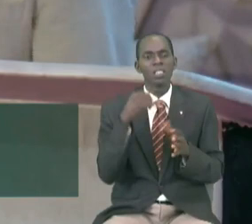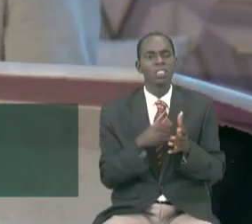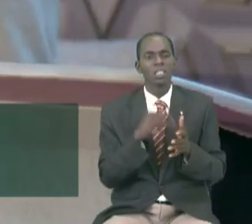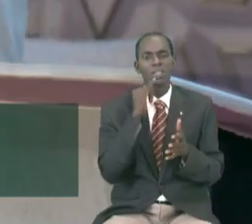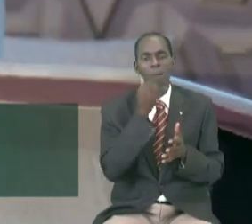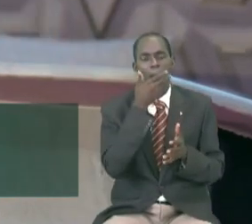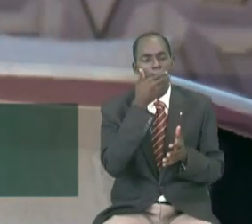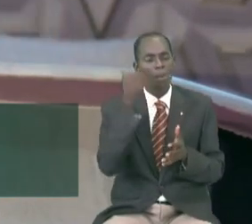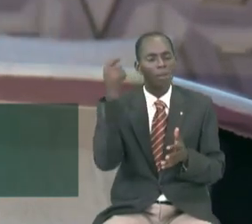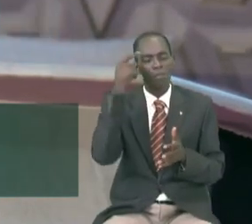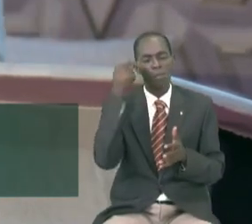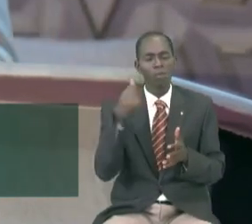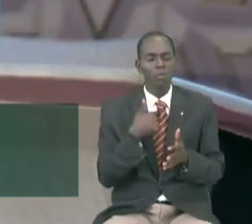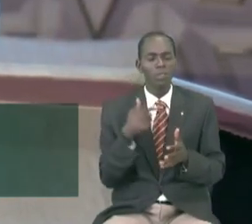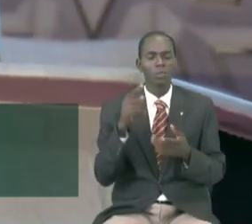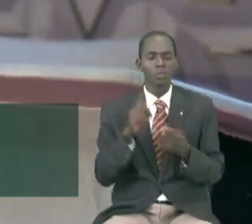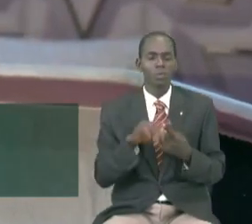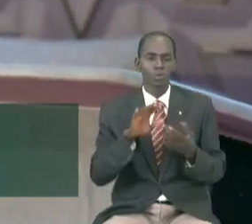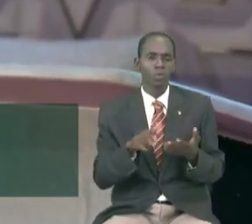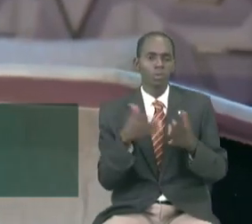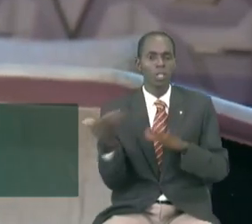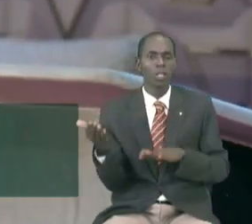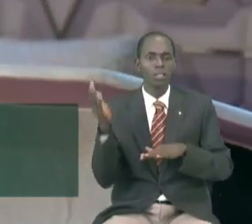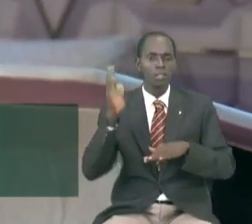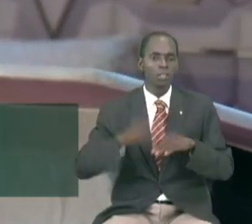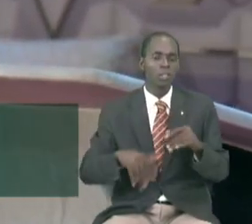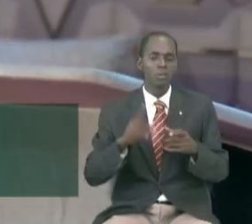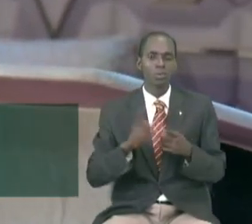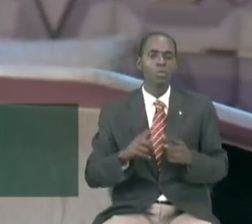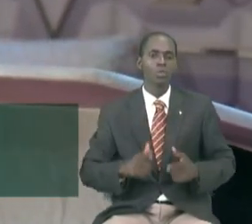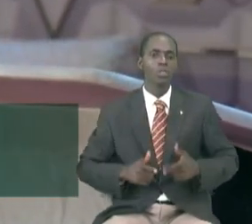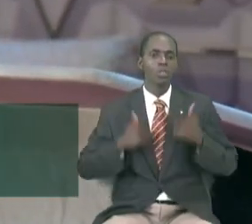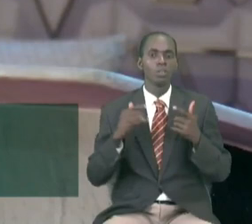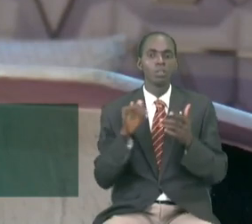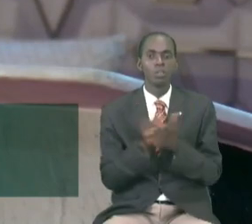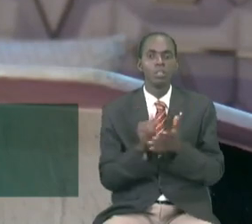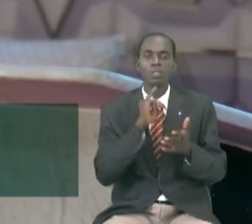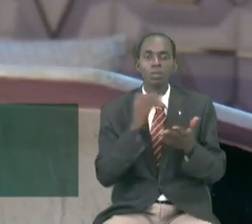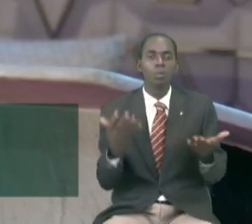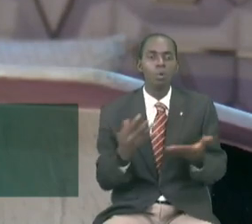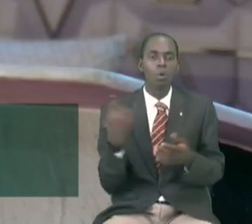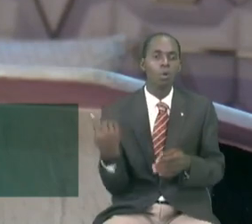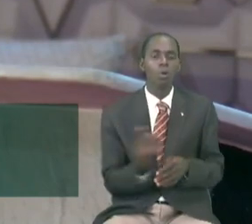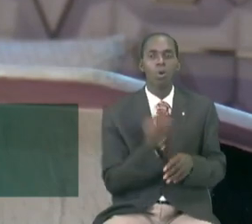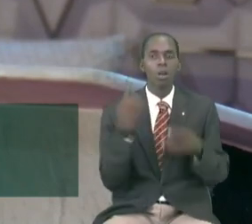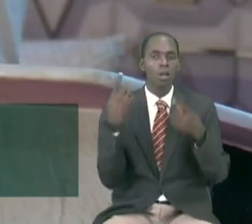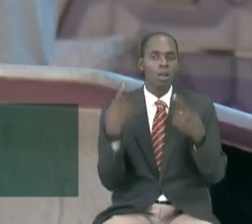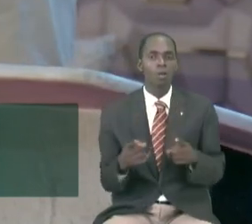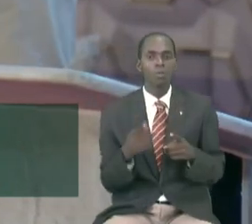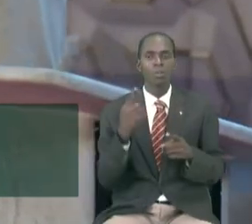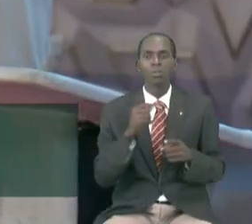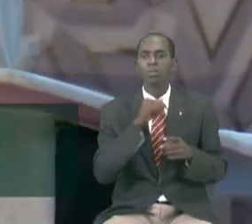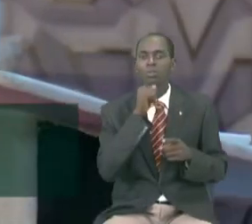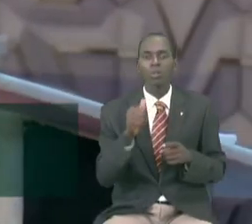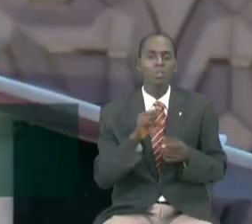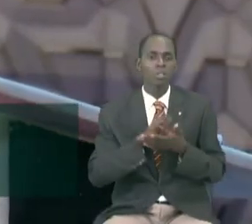to an unsanctified heart. They're always thinking of death. They're not thinking of life. Jesus said, I am come that ye might